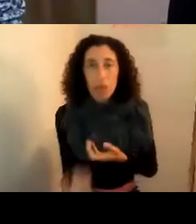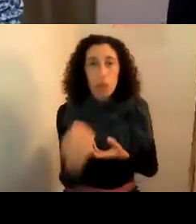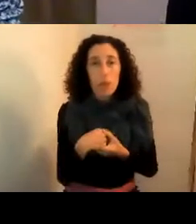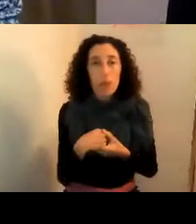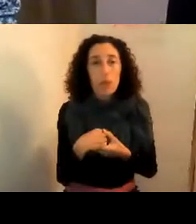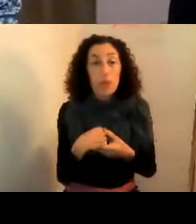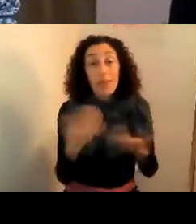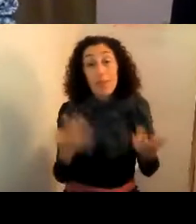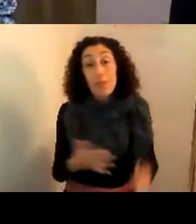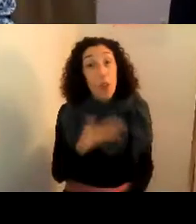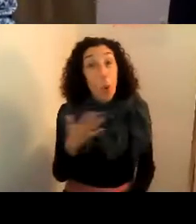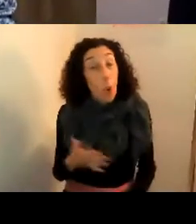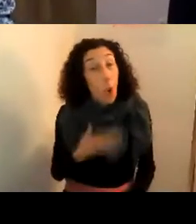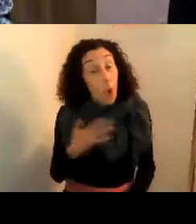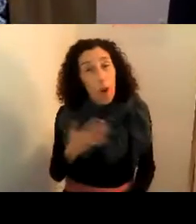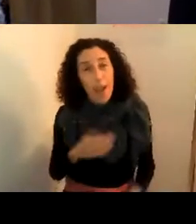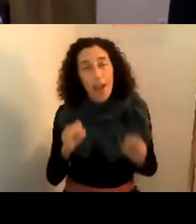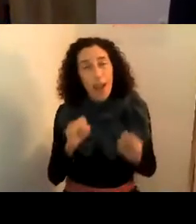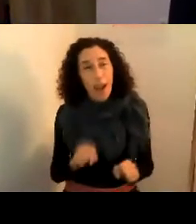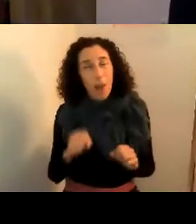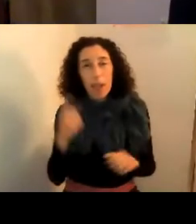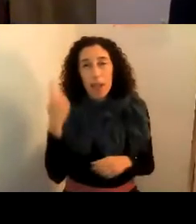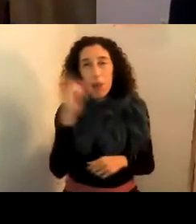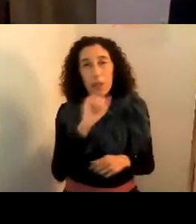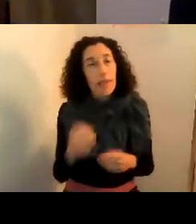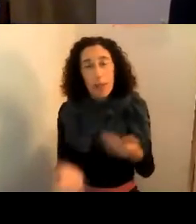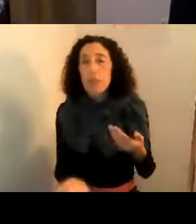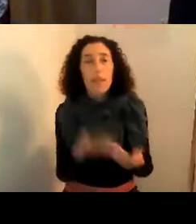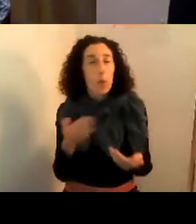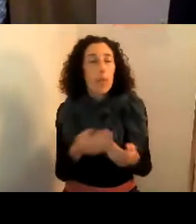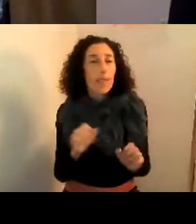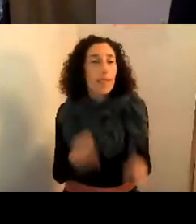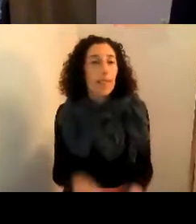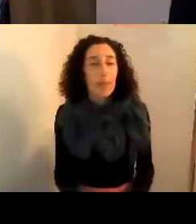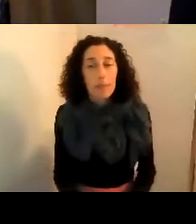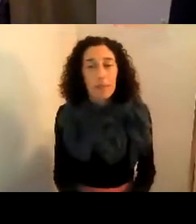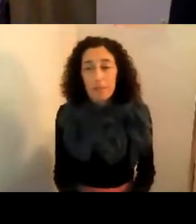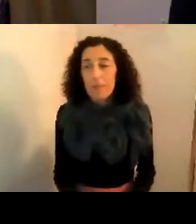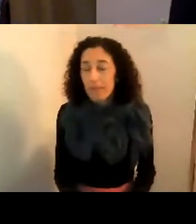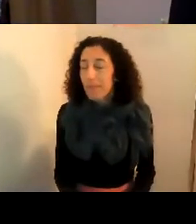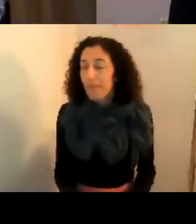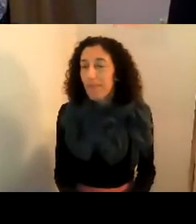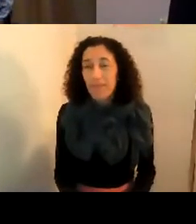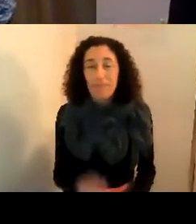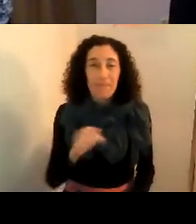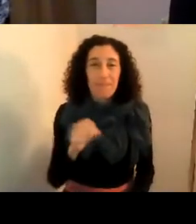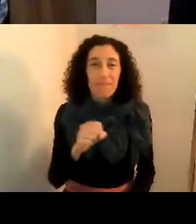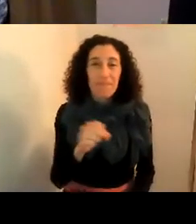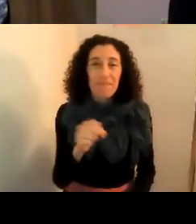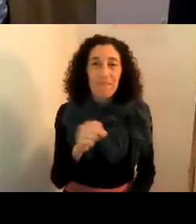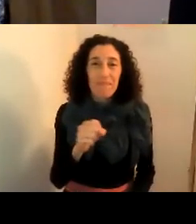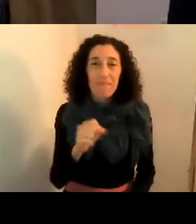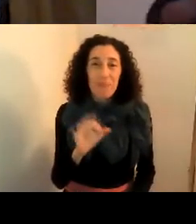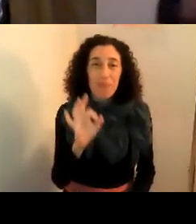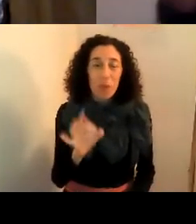joy really looks like. Mm-hmm. Mm-hmm. Yeah, existing in that, as you said, unapologetically. Natalia, I just wanted to